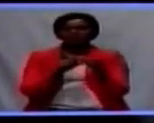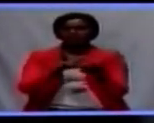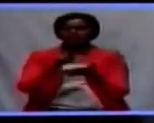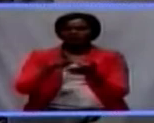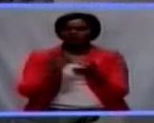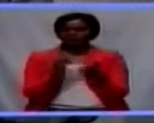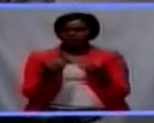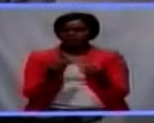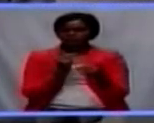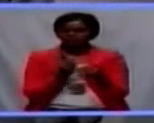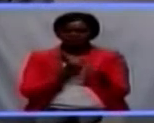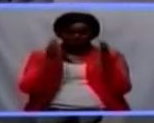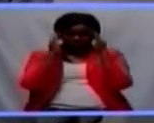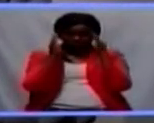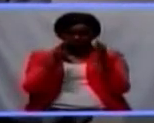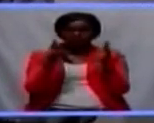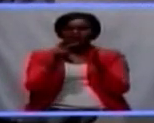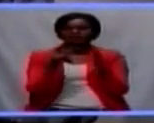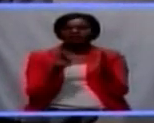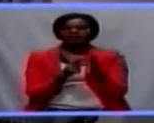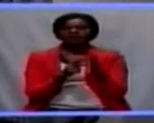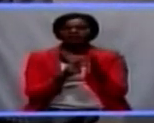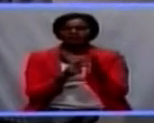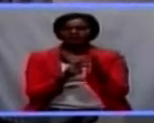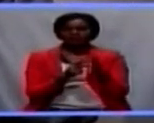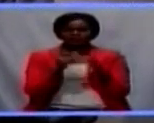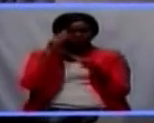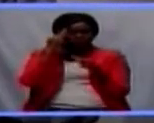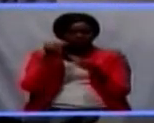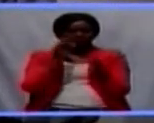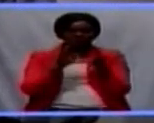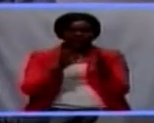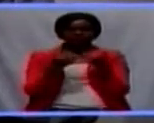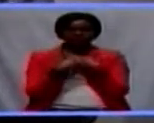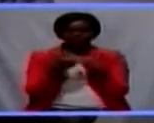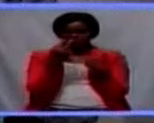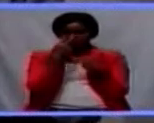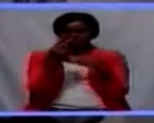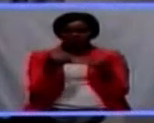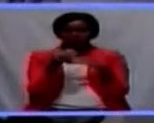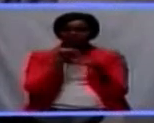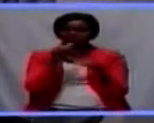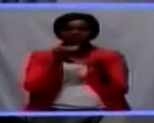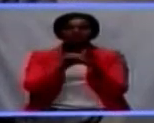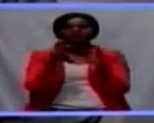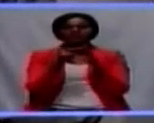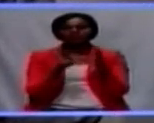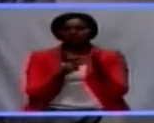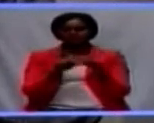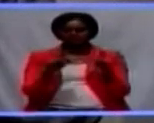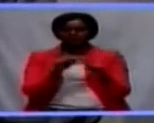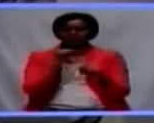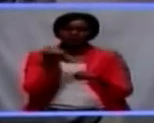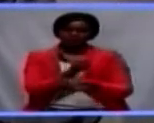our focus is the principal taxes. That's why, if you have noticed, this amnesty is not on the principal taxes. It is on